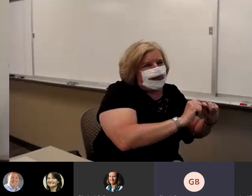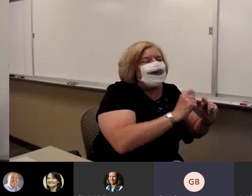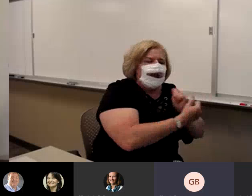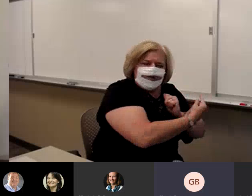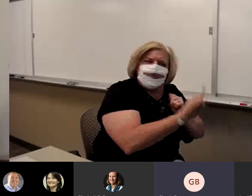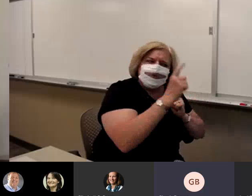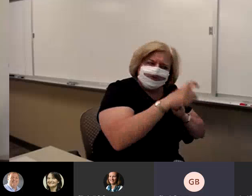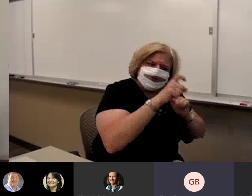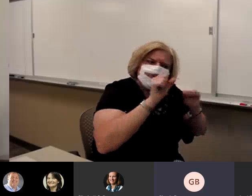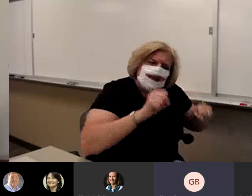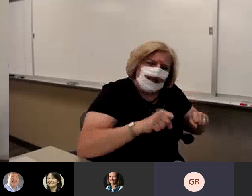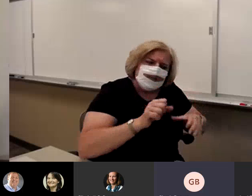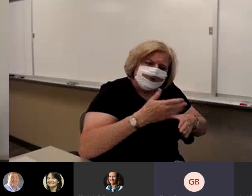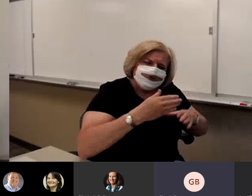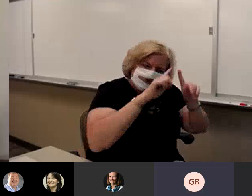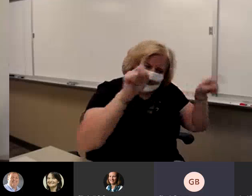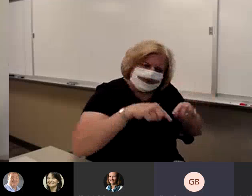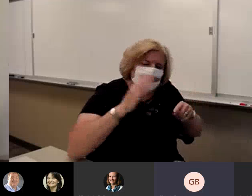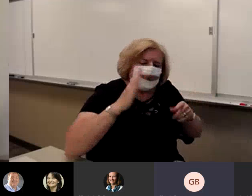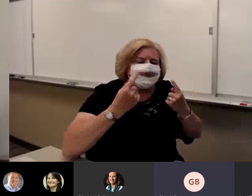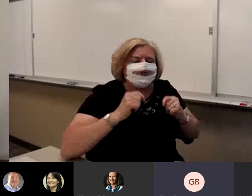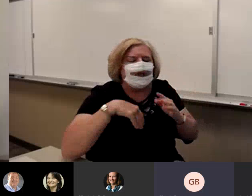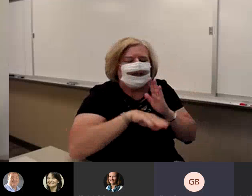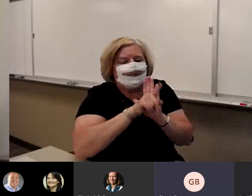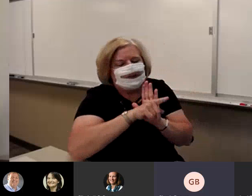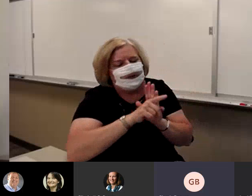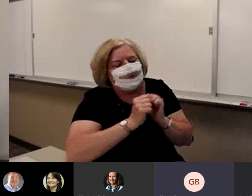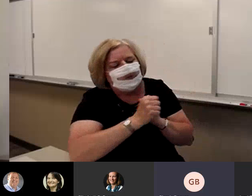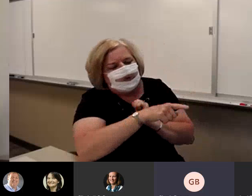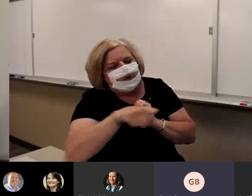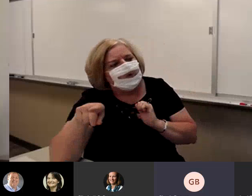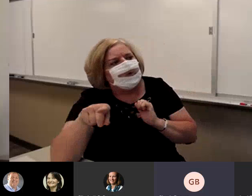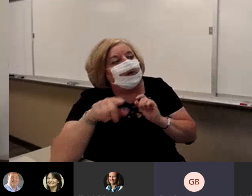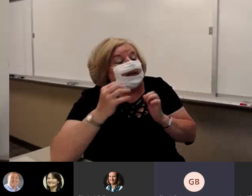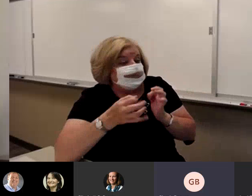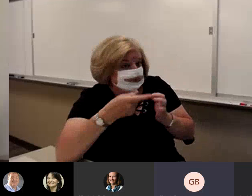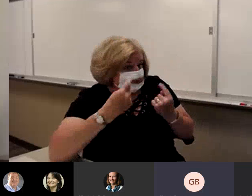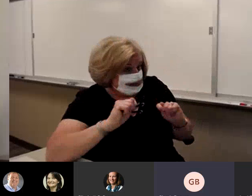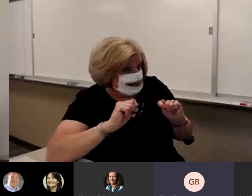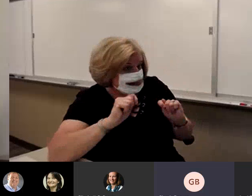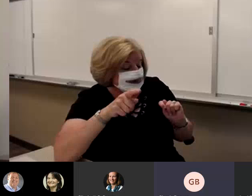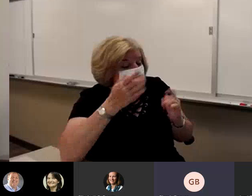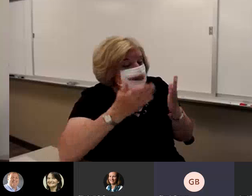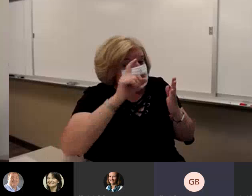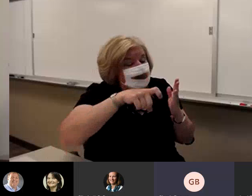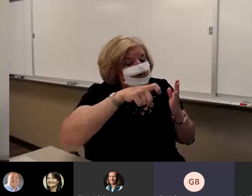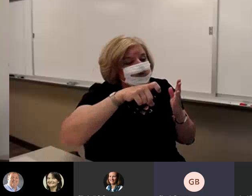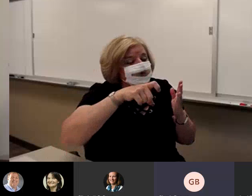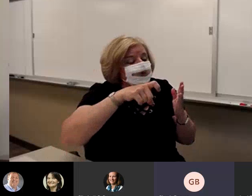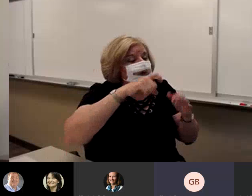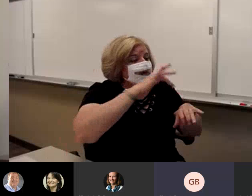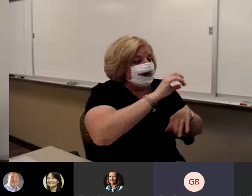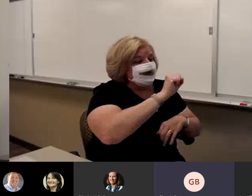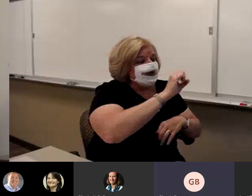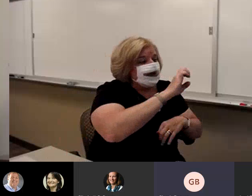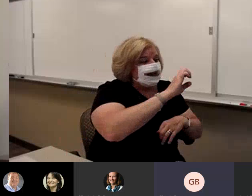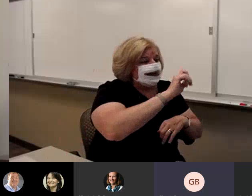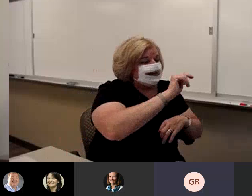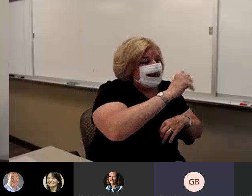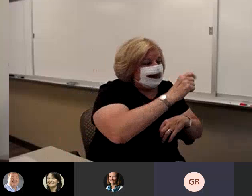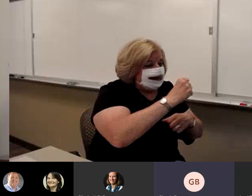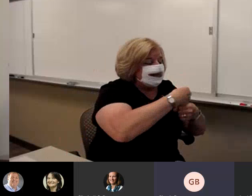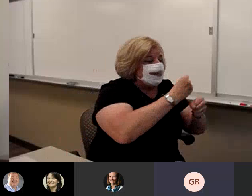able to share a screen. We're going to try that here in a minute. But if you try, you may have to go into your settings and make some changes, because